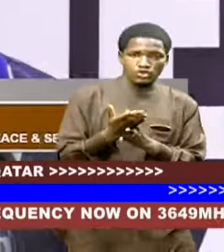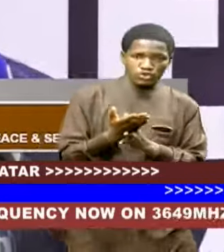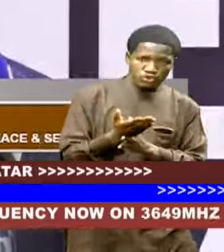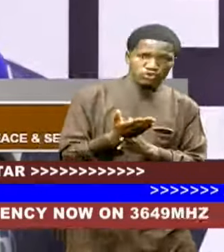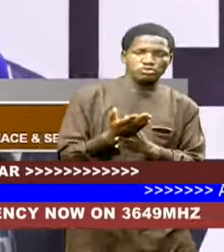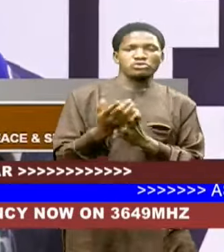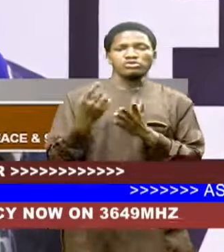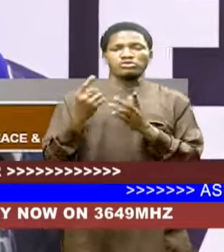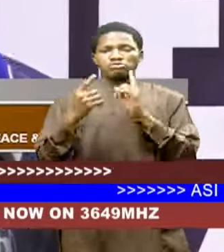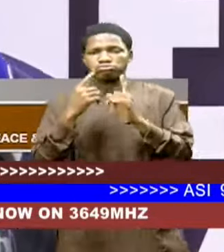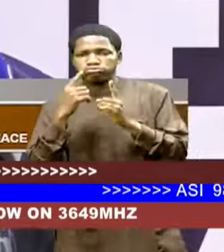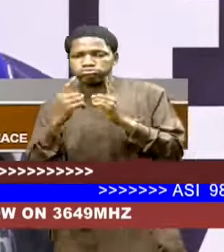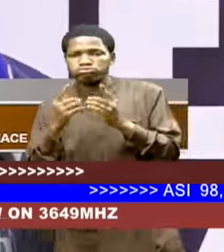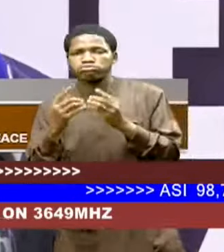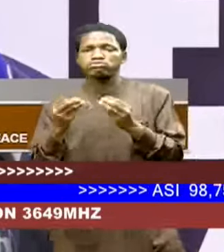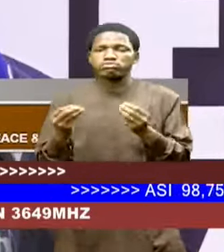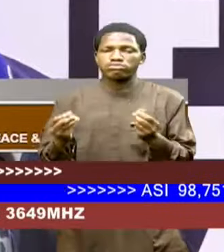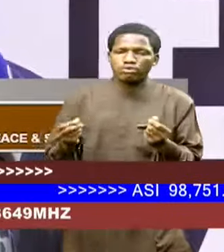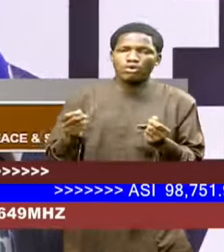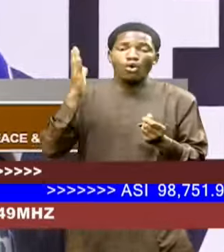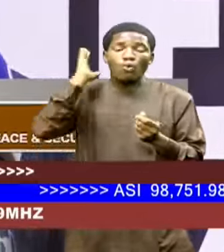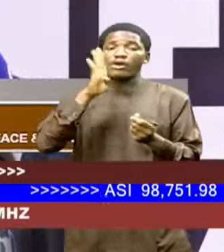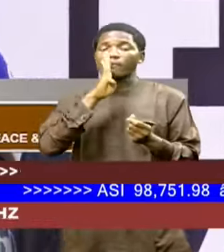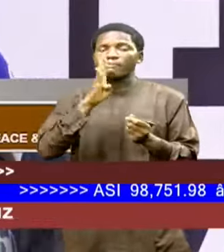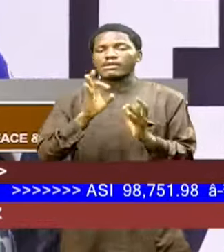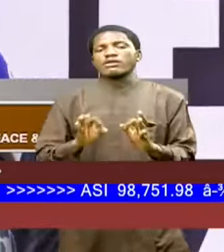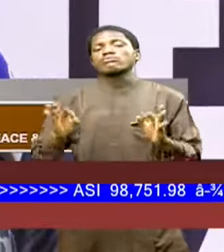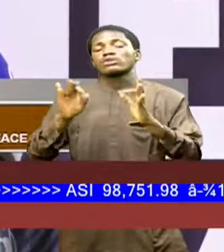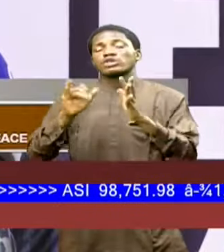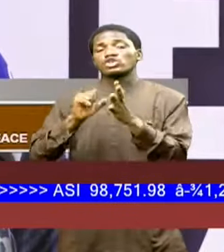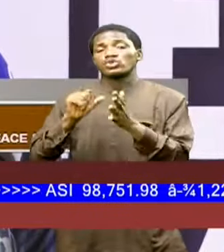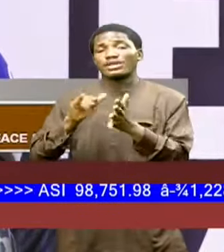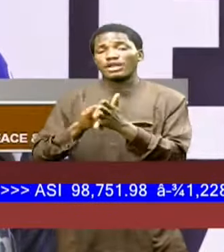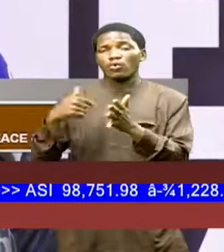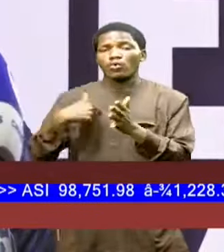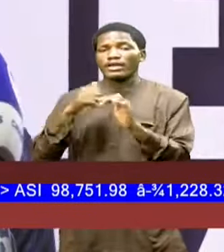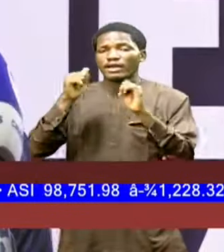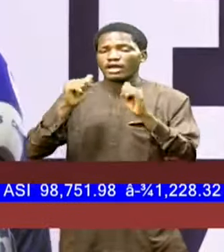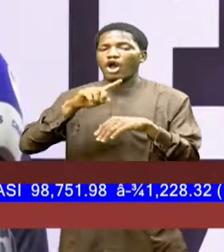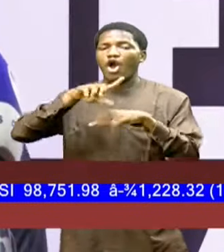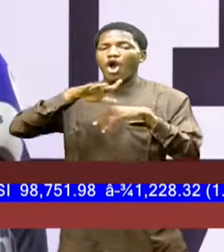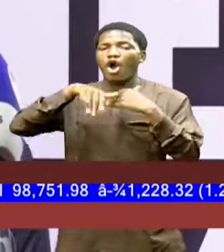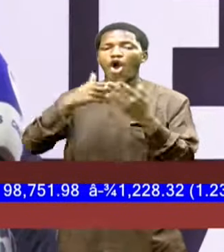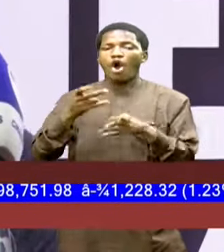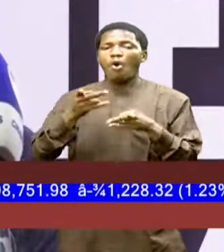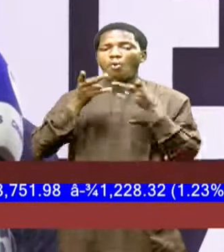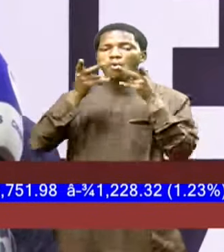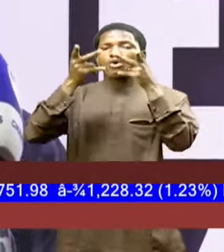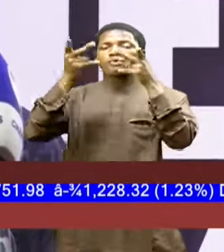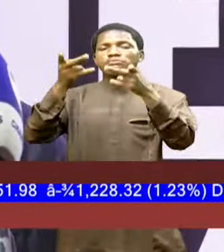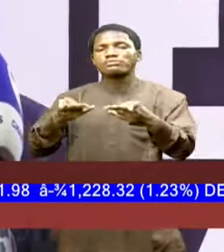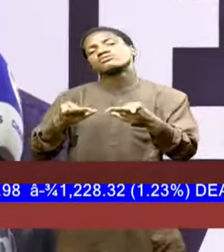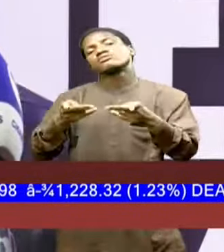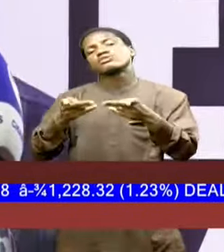dialogue, will be critical so that we can all champion mediation in